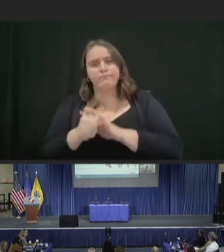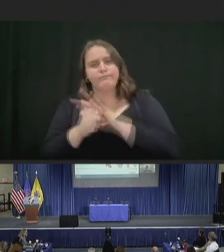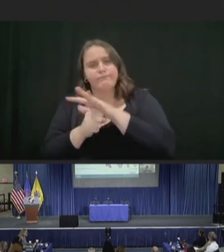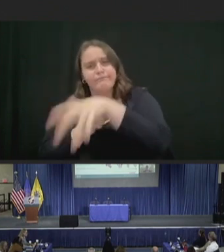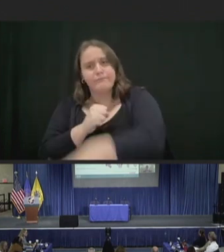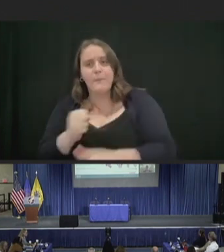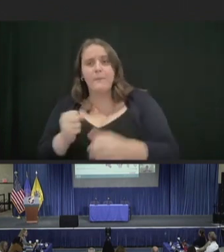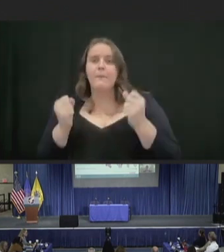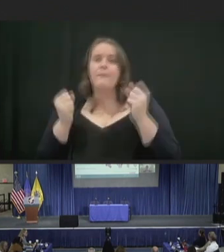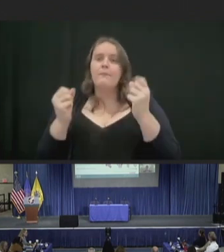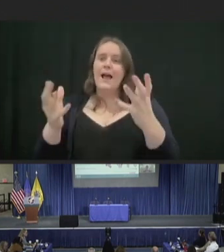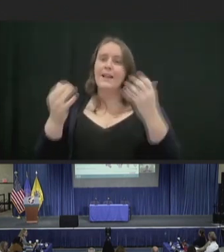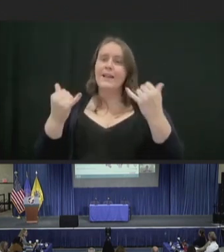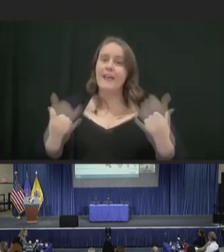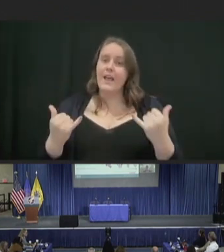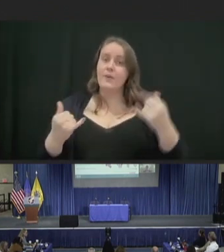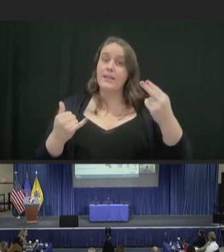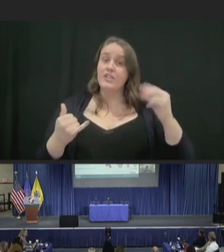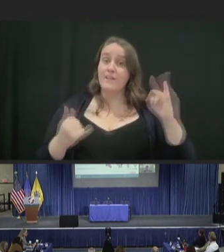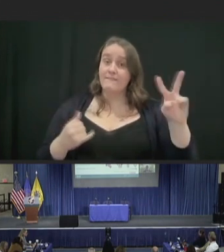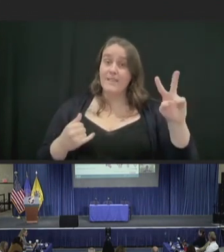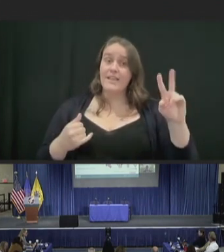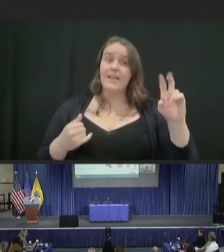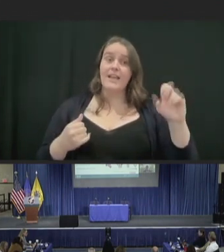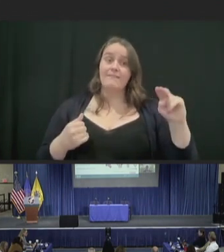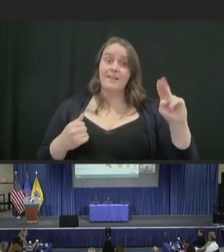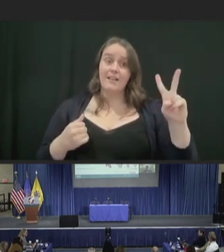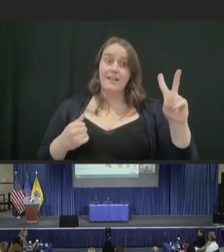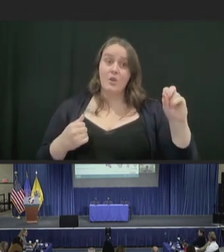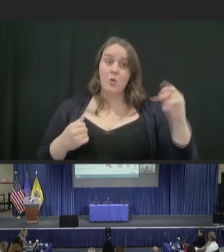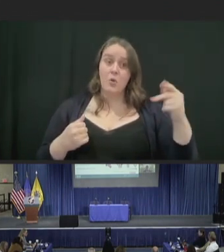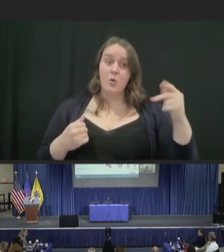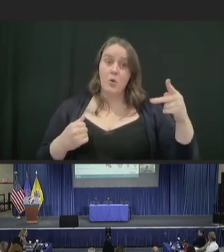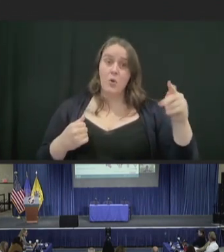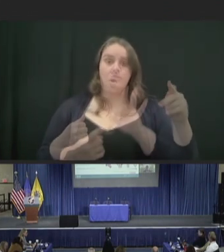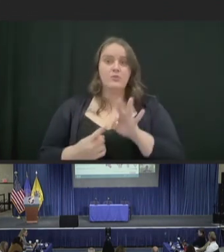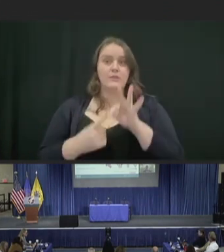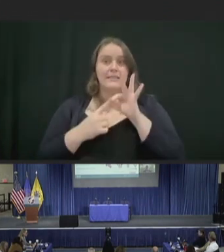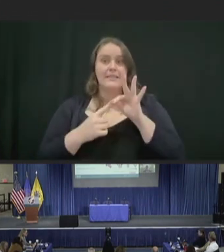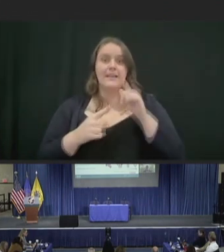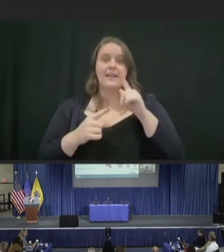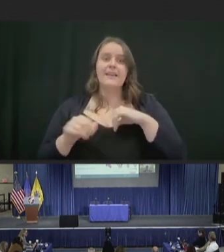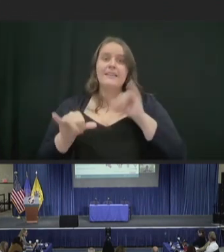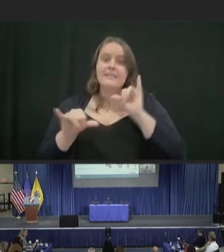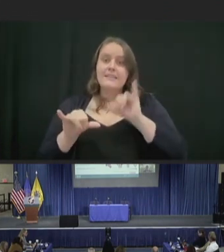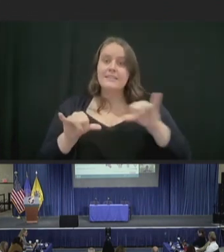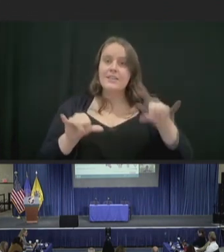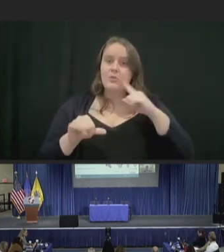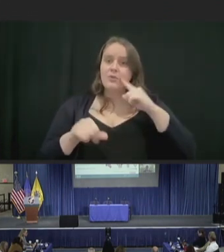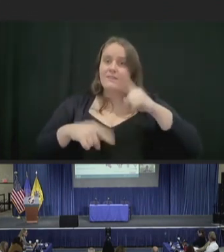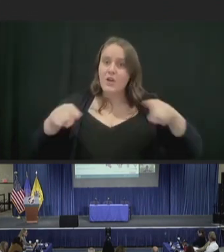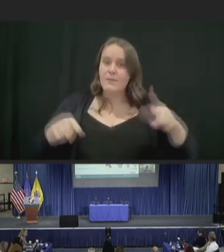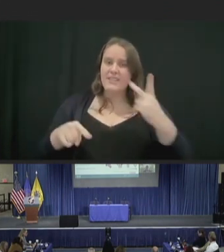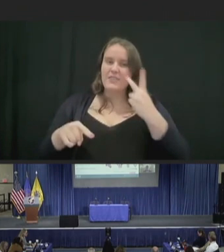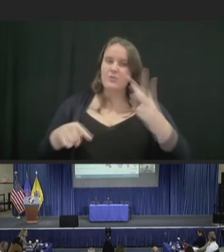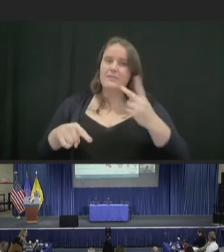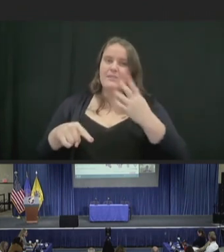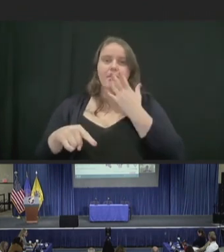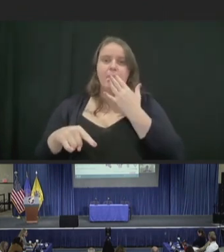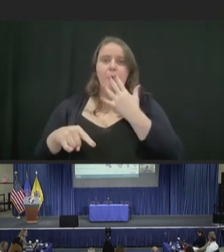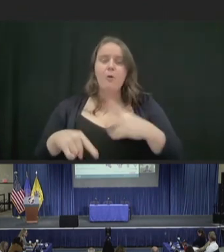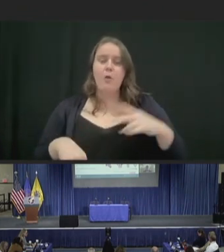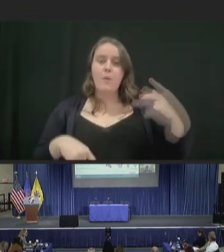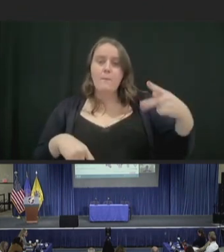is quite distinct in both the sequence variability that you see on the bottom in purple, as well as the